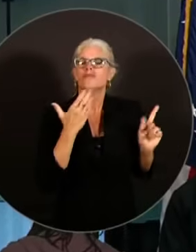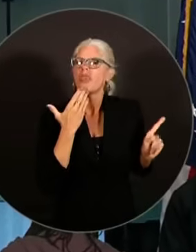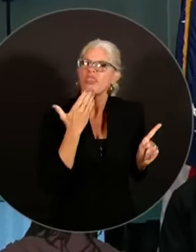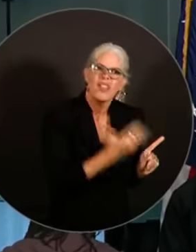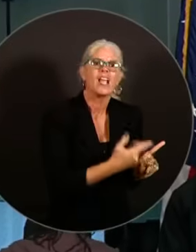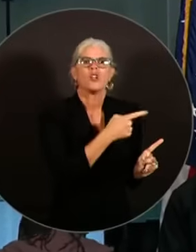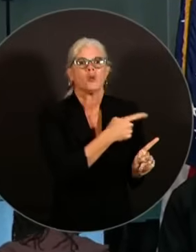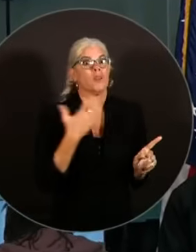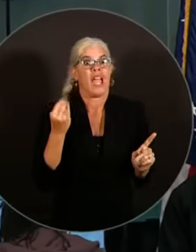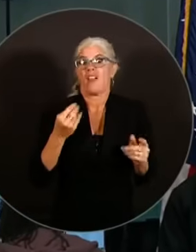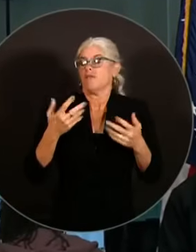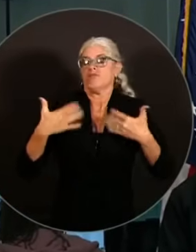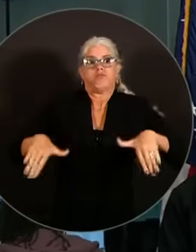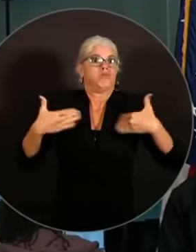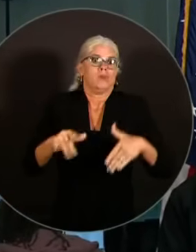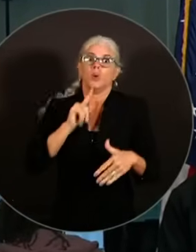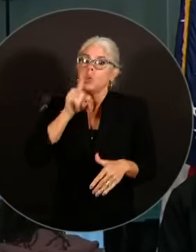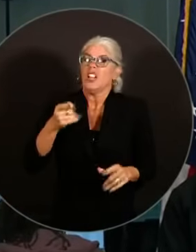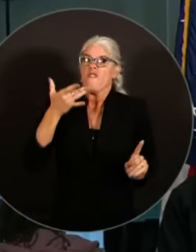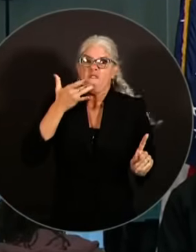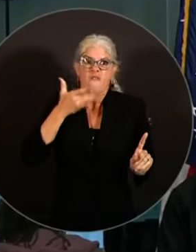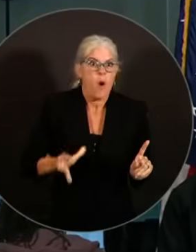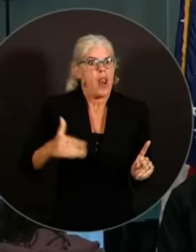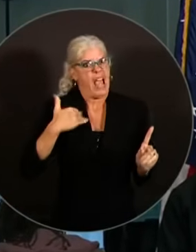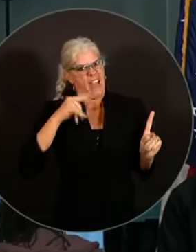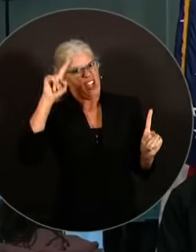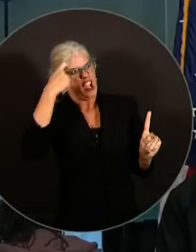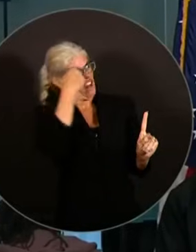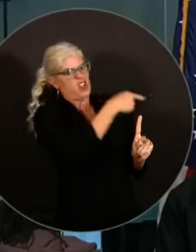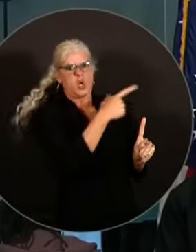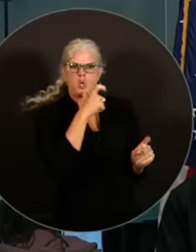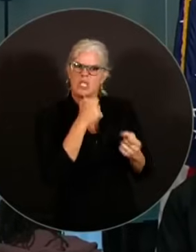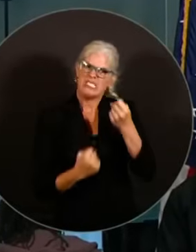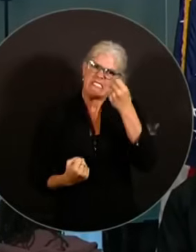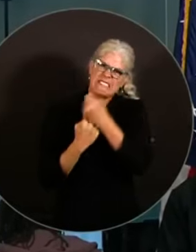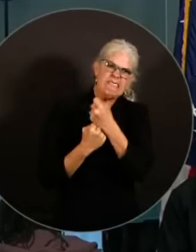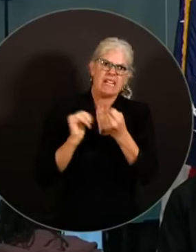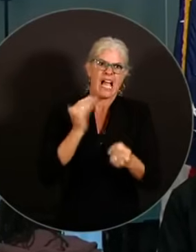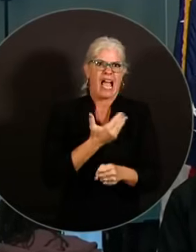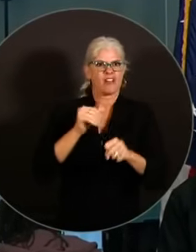state where the governor has such support for state agencies that put Floridians first.